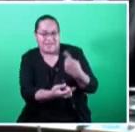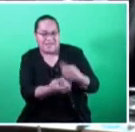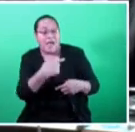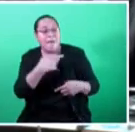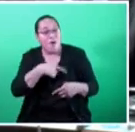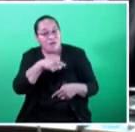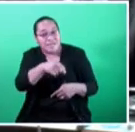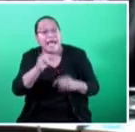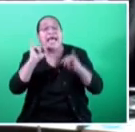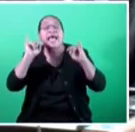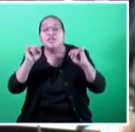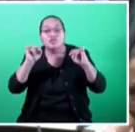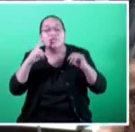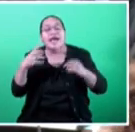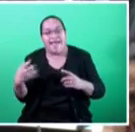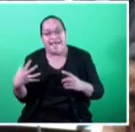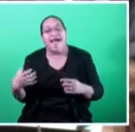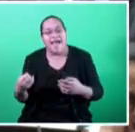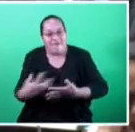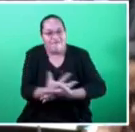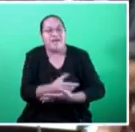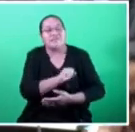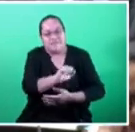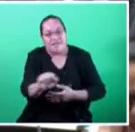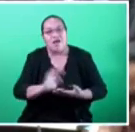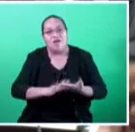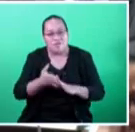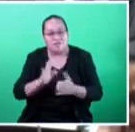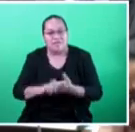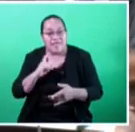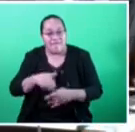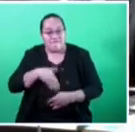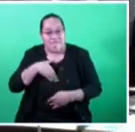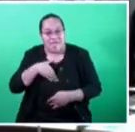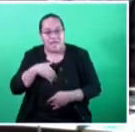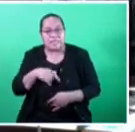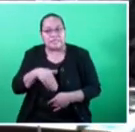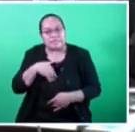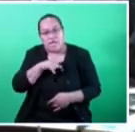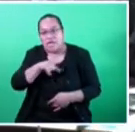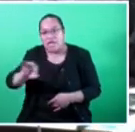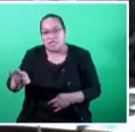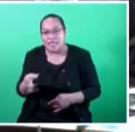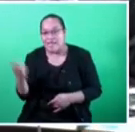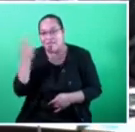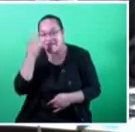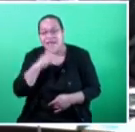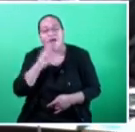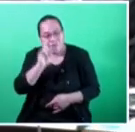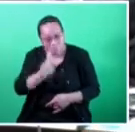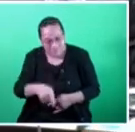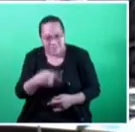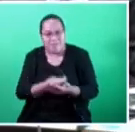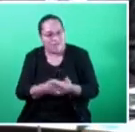these are issues which are affecting their communities. These are the issues that they feel that their communities, villages and settlements are being threatened. And this is the money